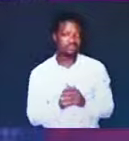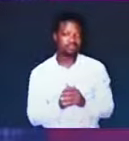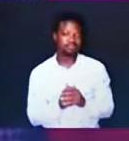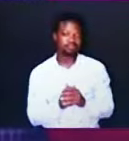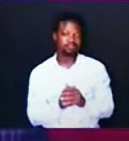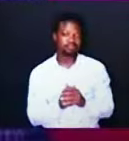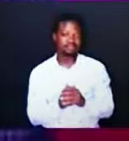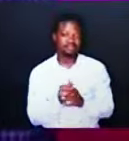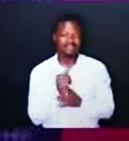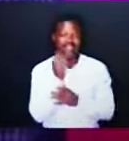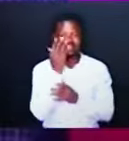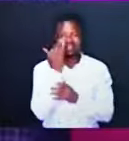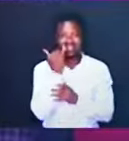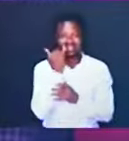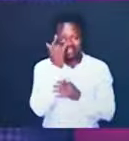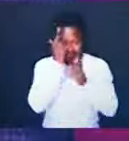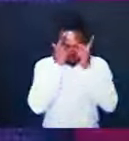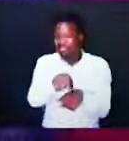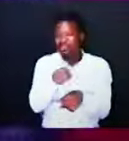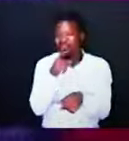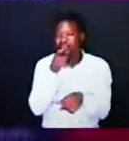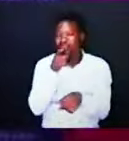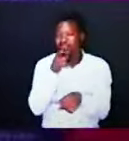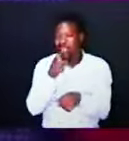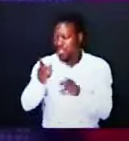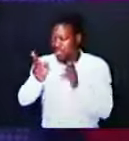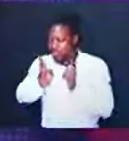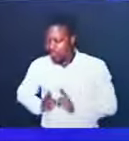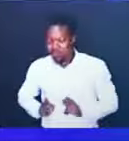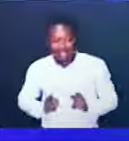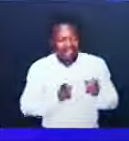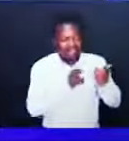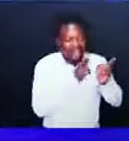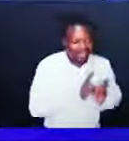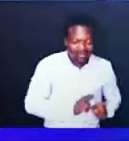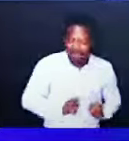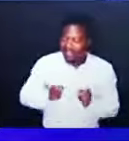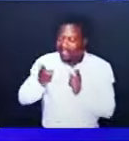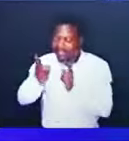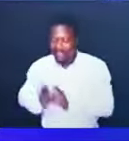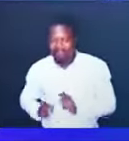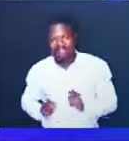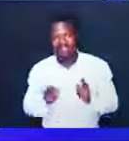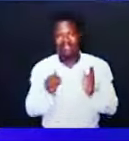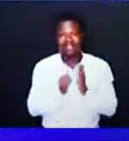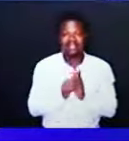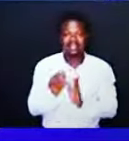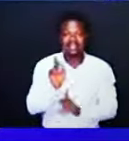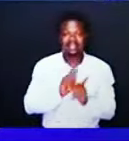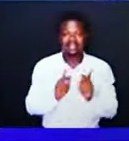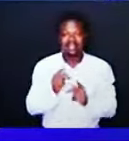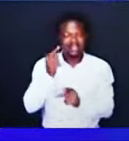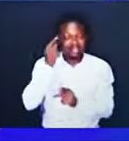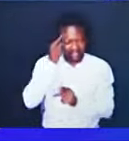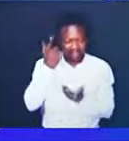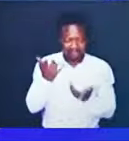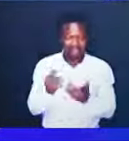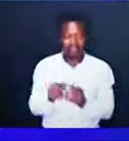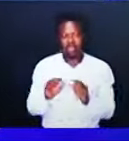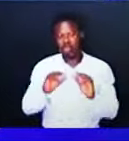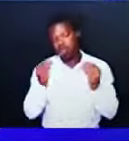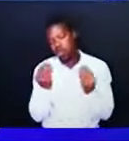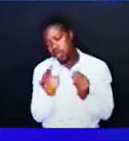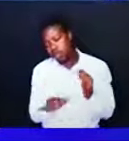But because it's made up of human beings, it needs some kind of organization. But the church is a